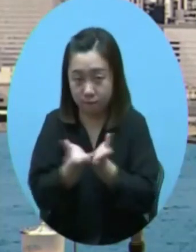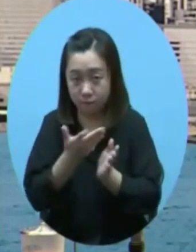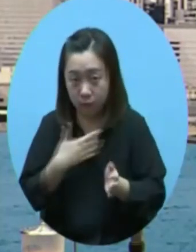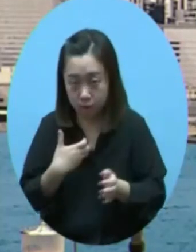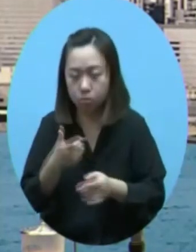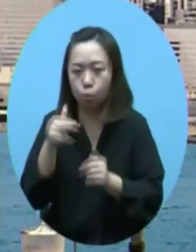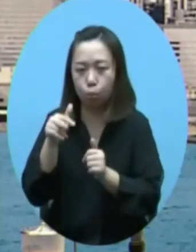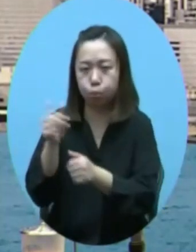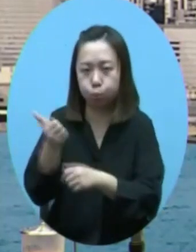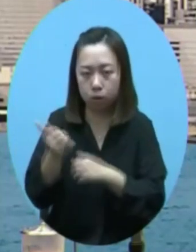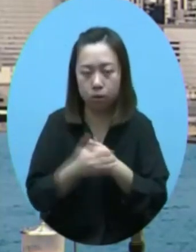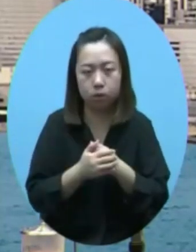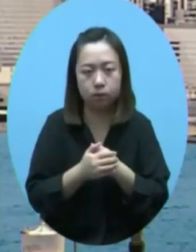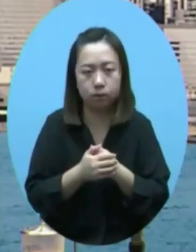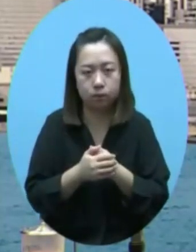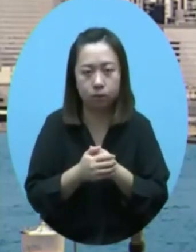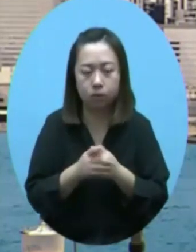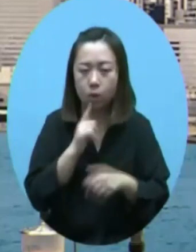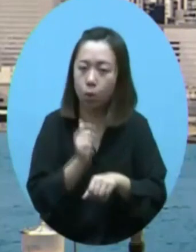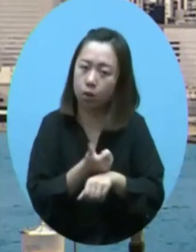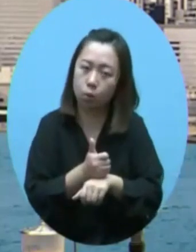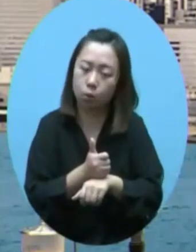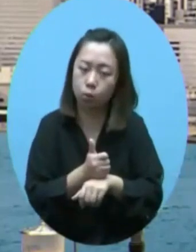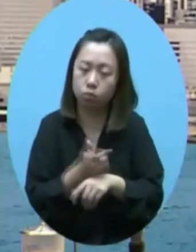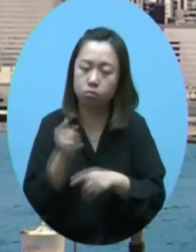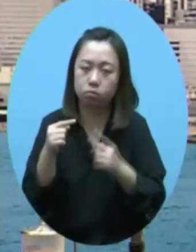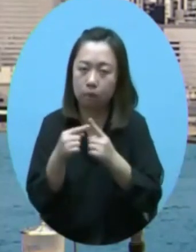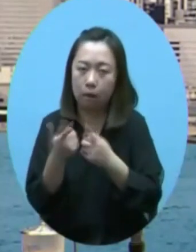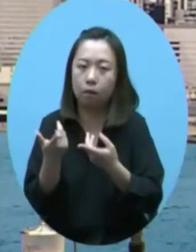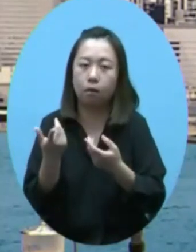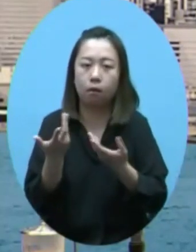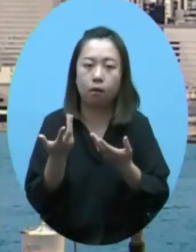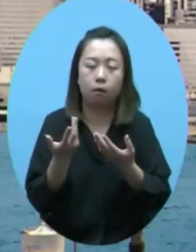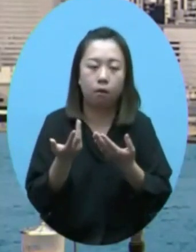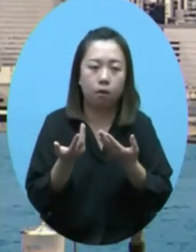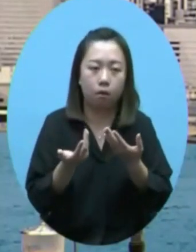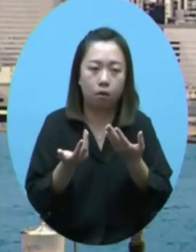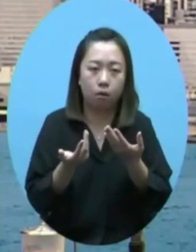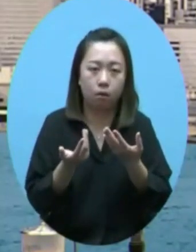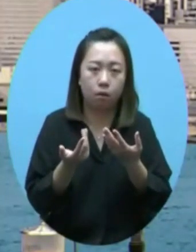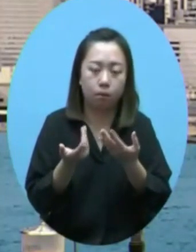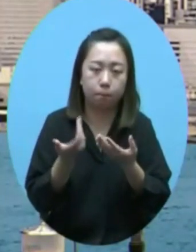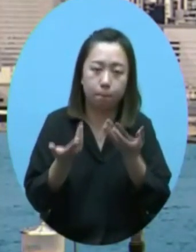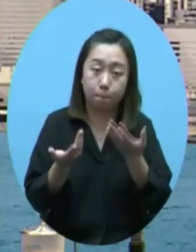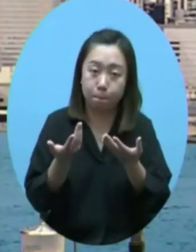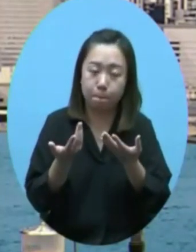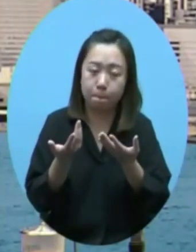unless there are confirmed cases. So it is possible for such class of